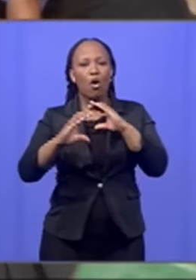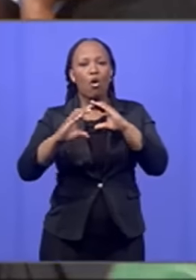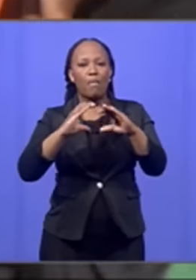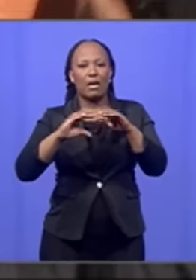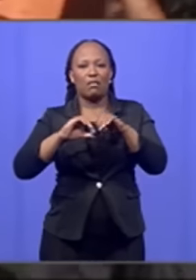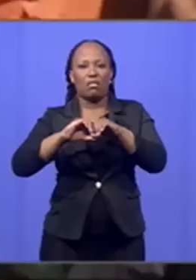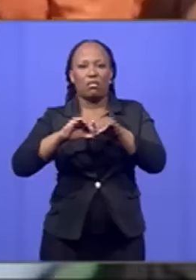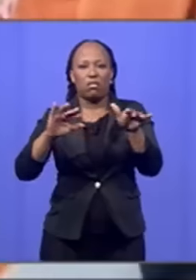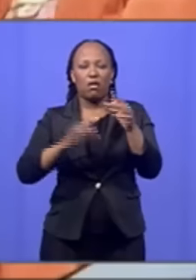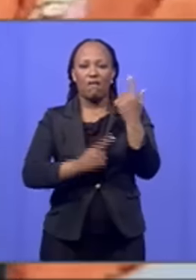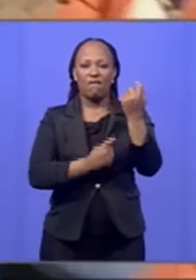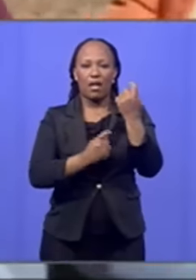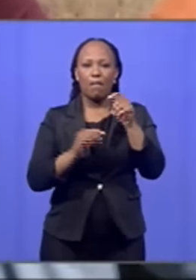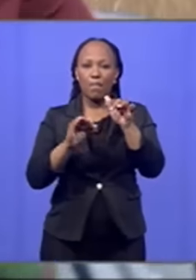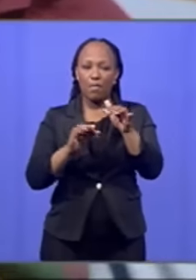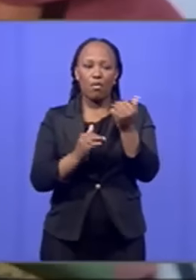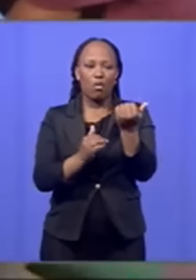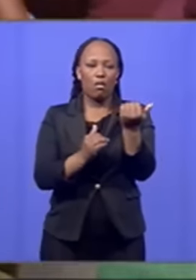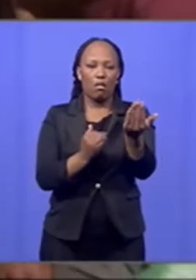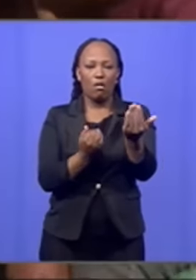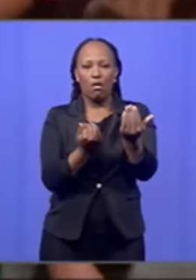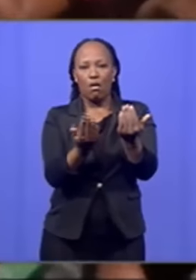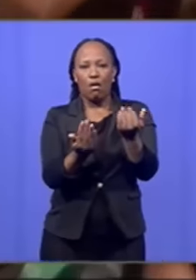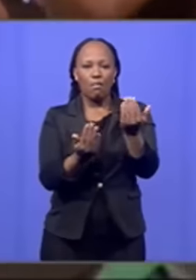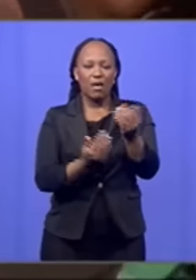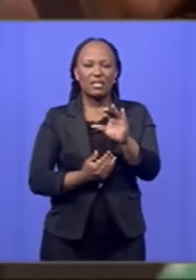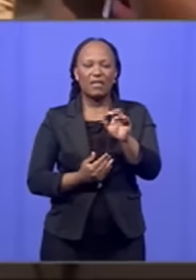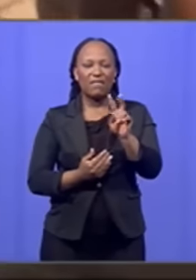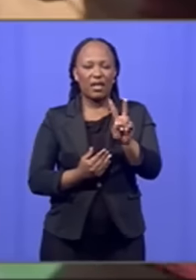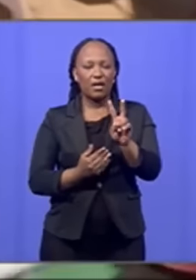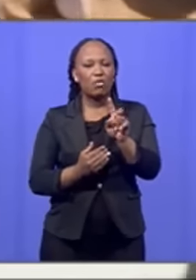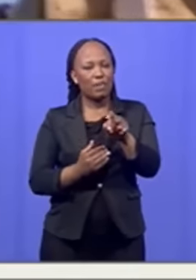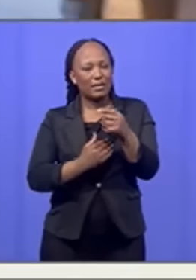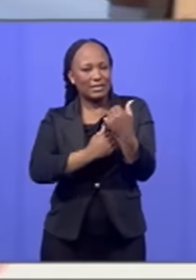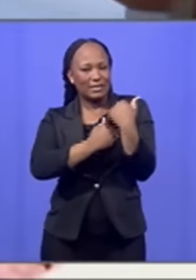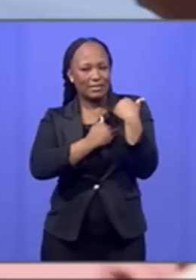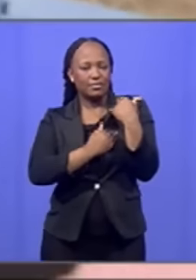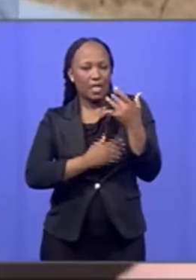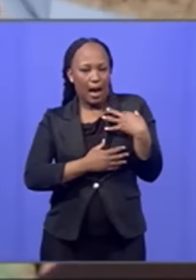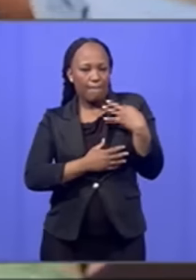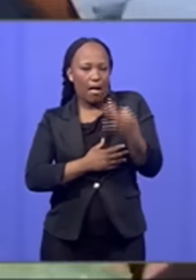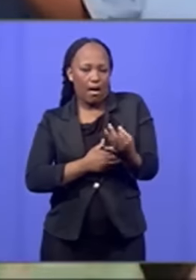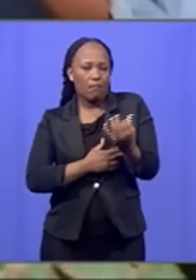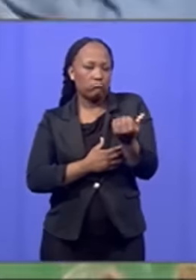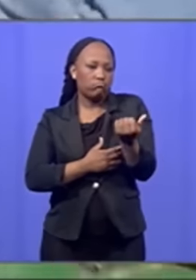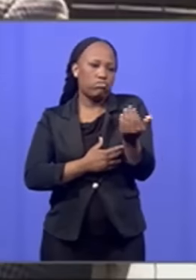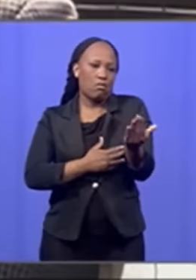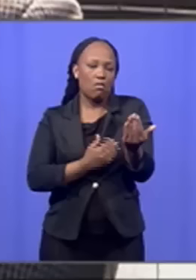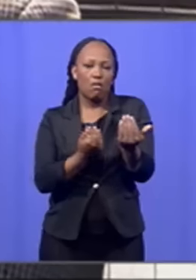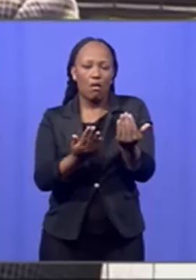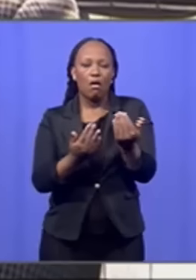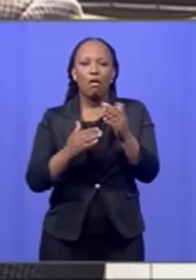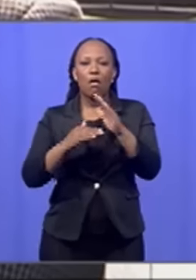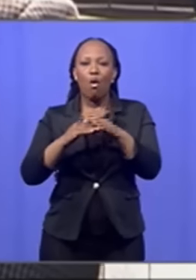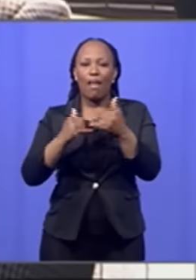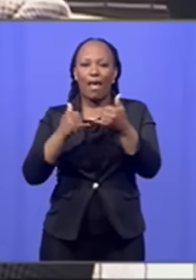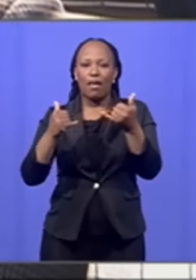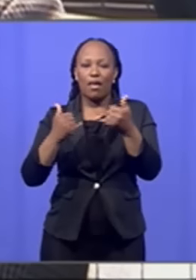mo motseng, and then batho ba submitted di CV. A re beng safe re applying ge portal e nna